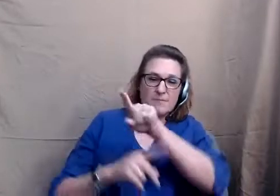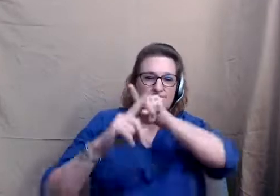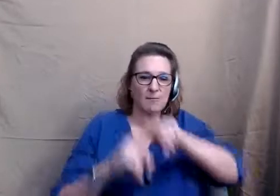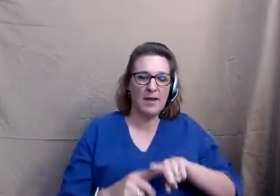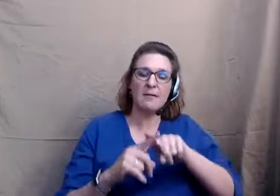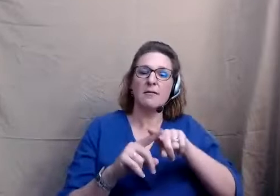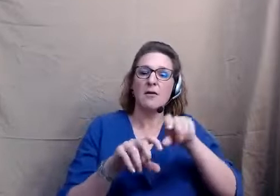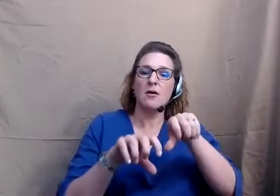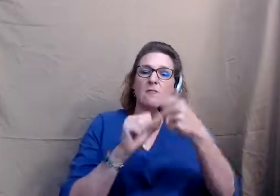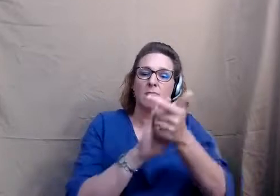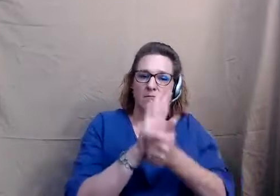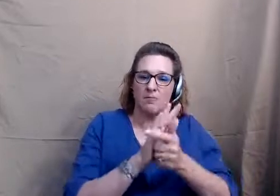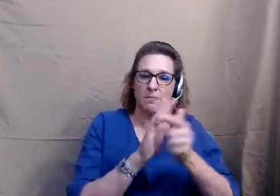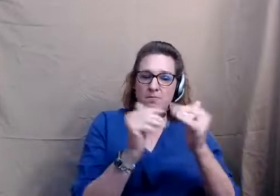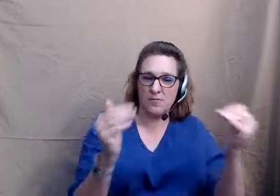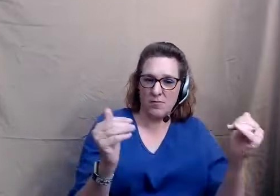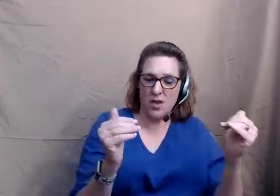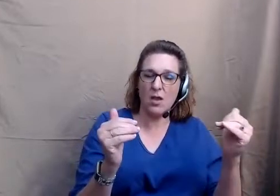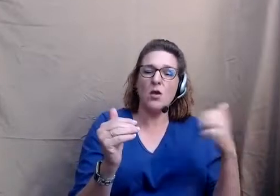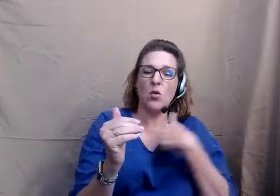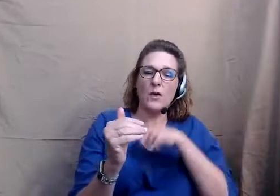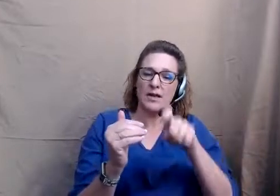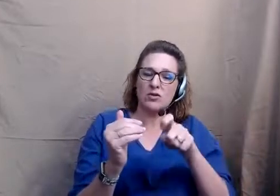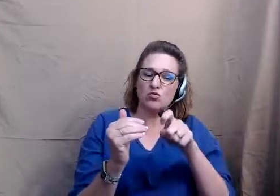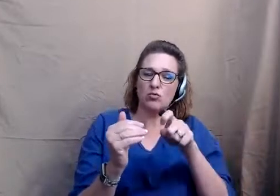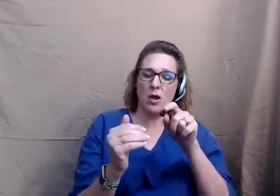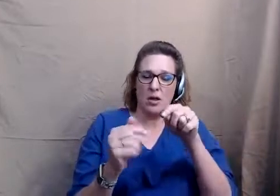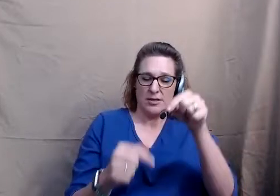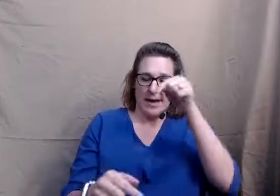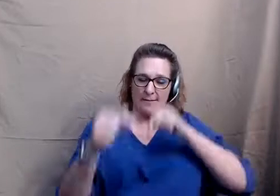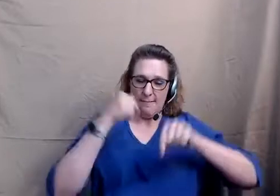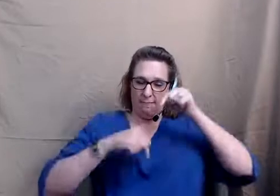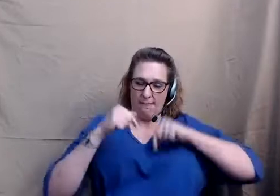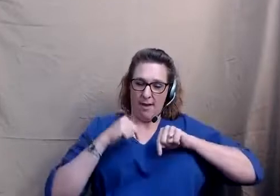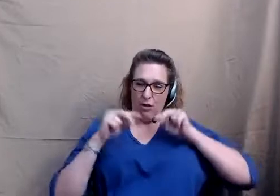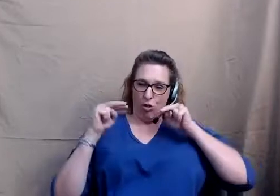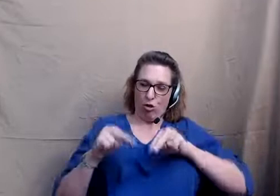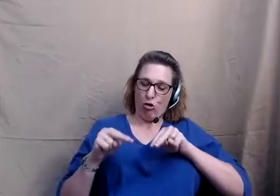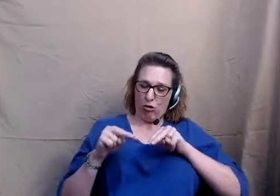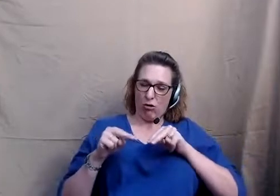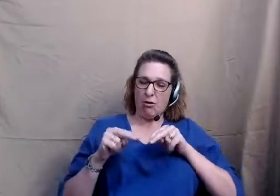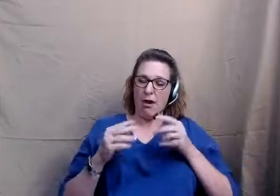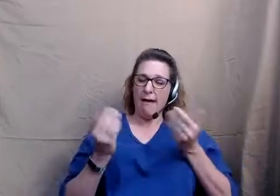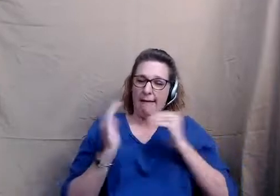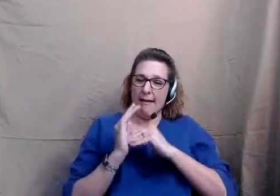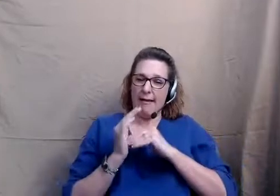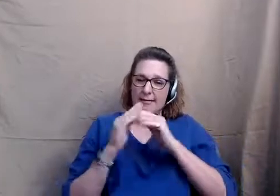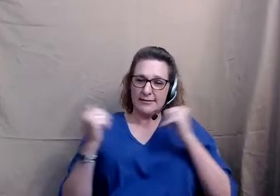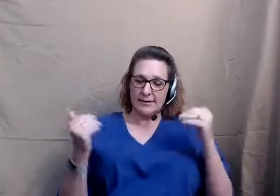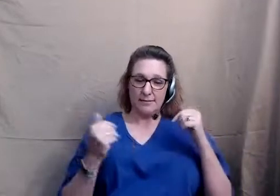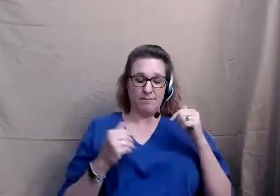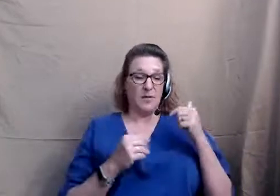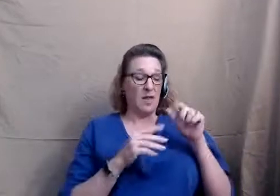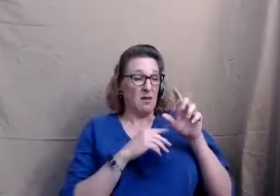partner violence, we need to go back a little bit, and I tend to start the story in 1984. There are